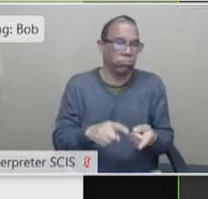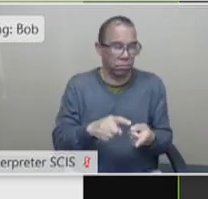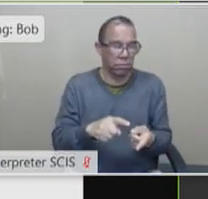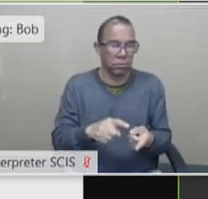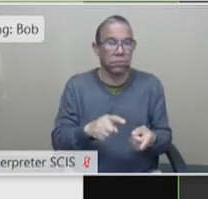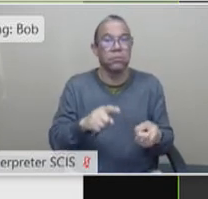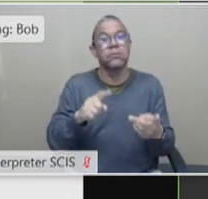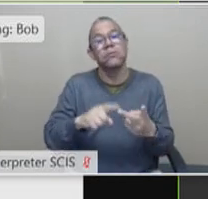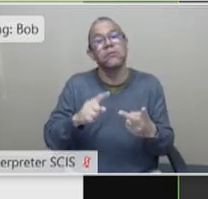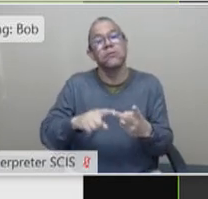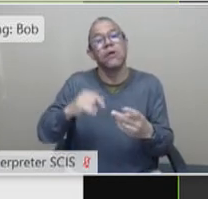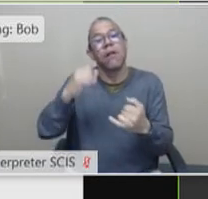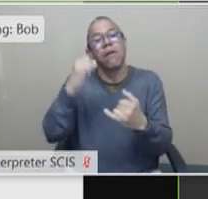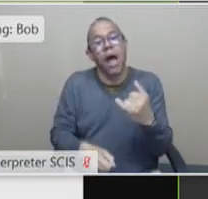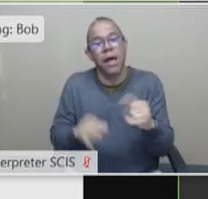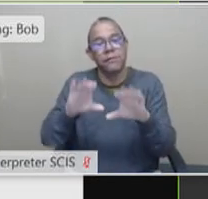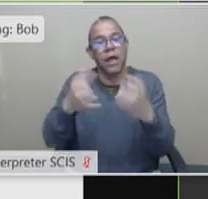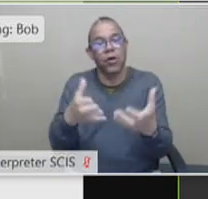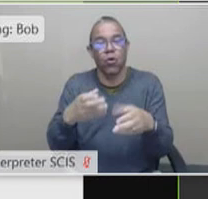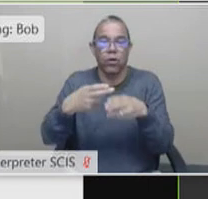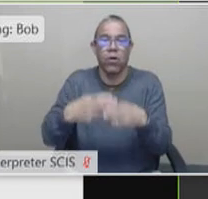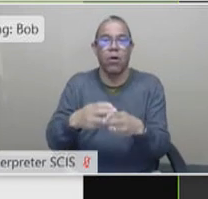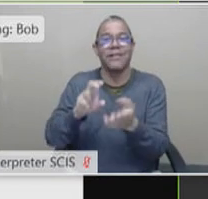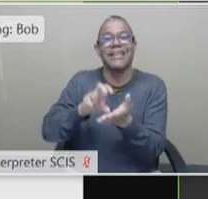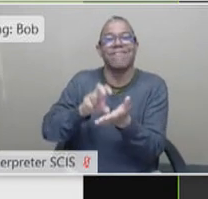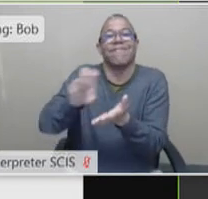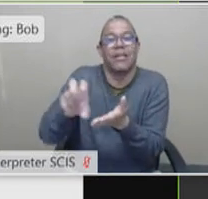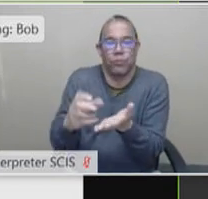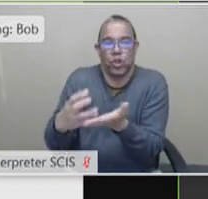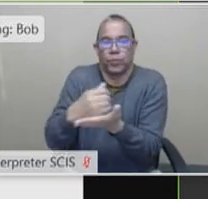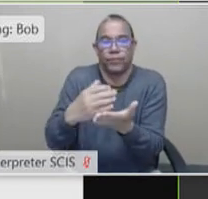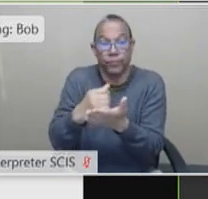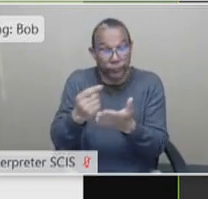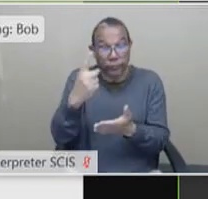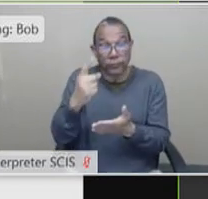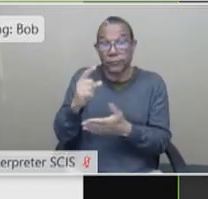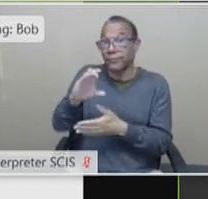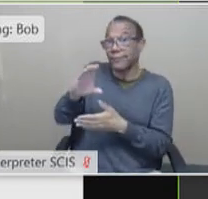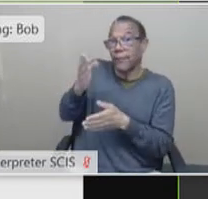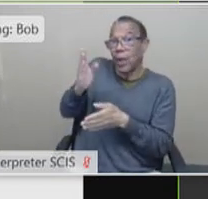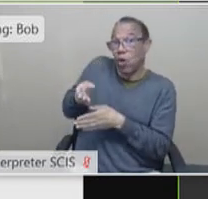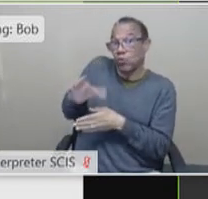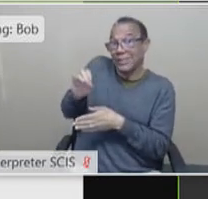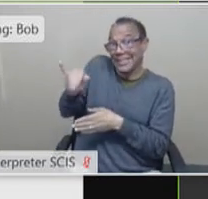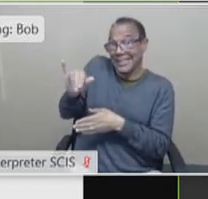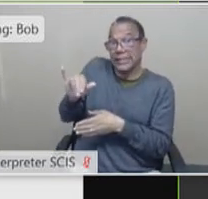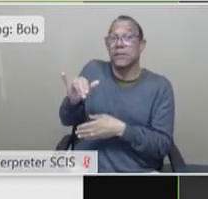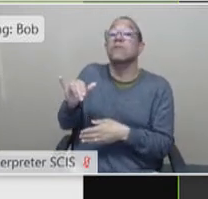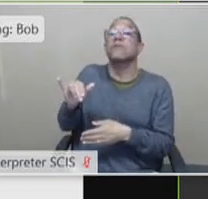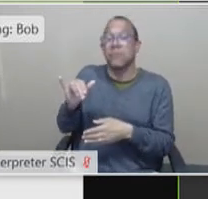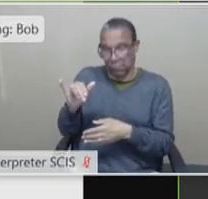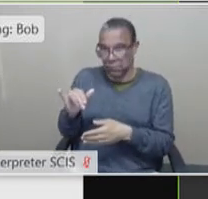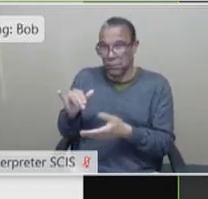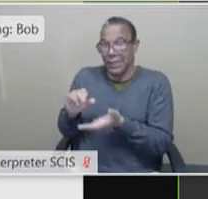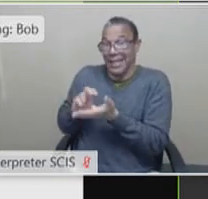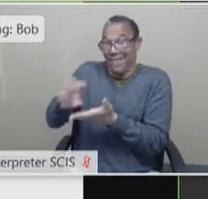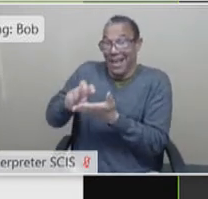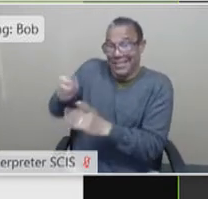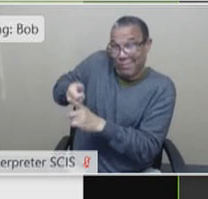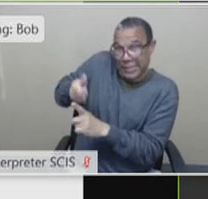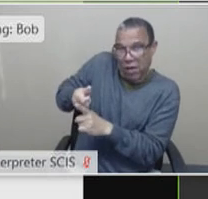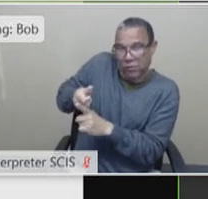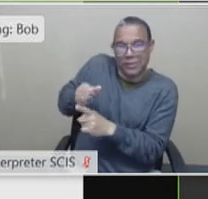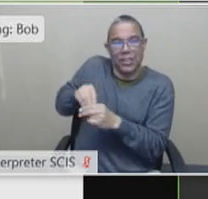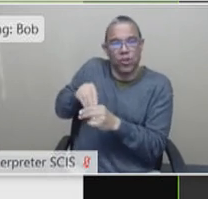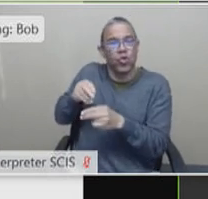earnings. So the city does invest its own cash balances into short-term investments, short-term securities, things like